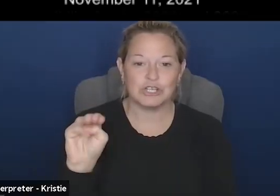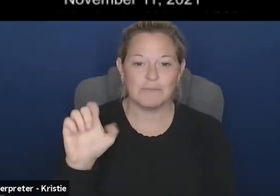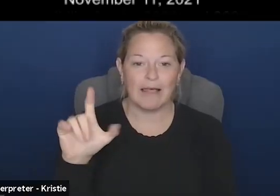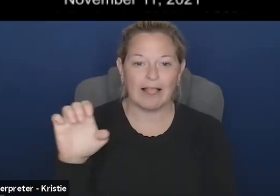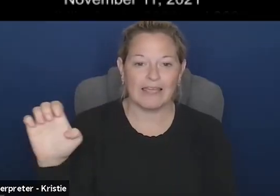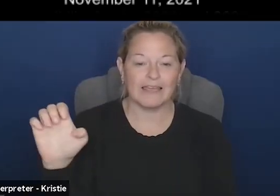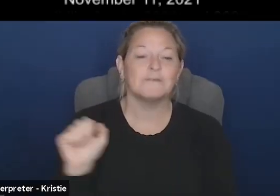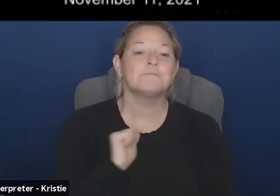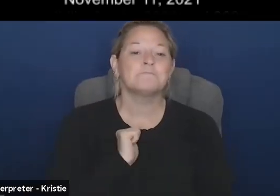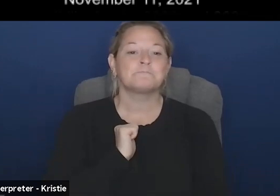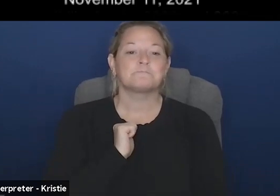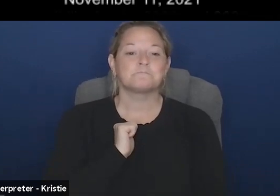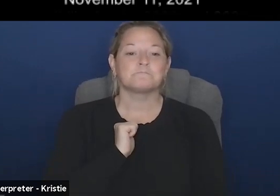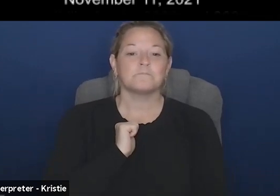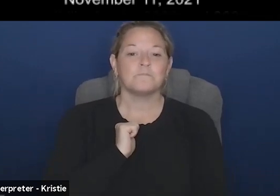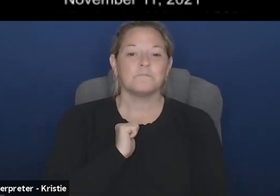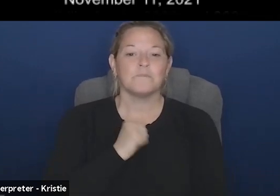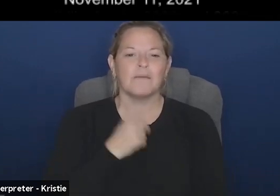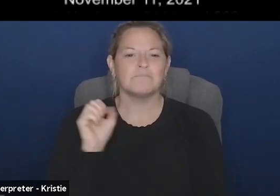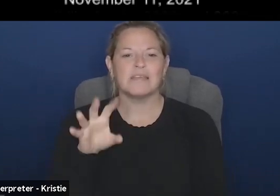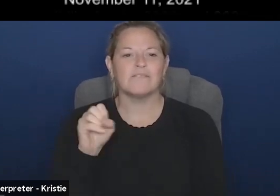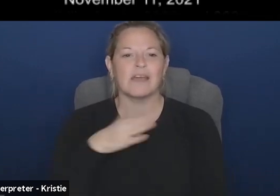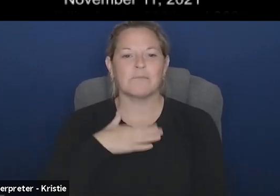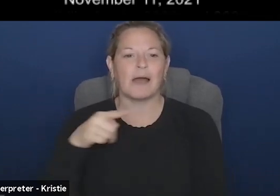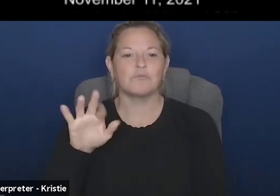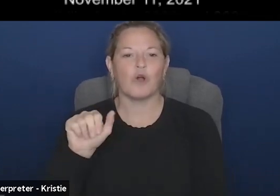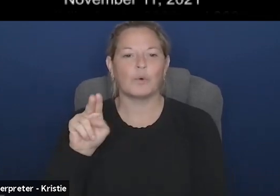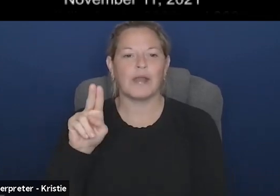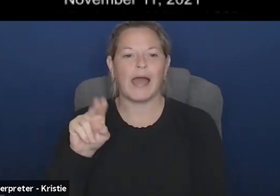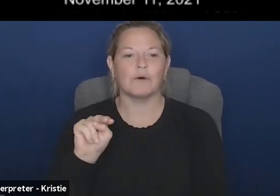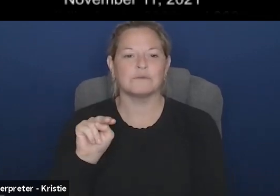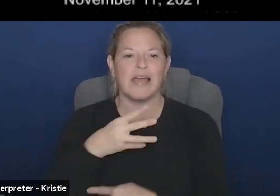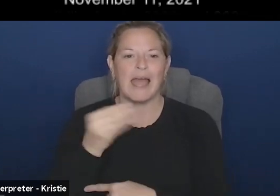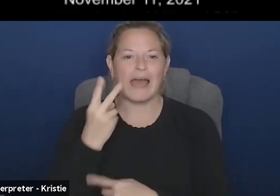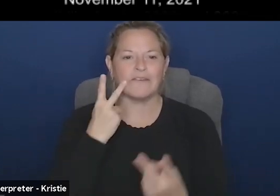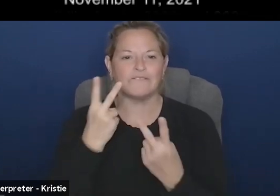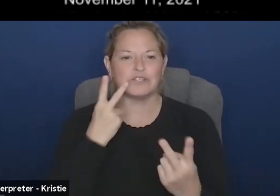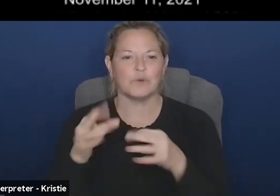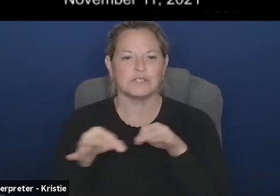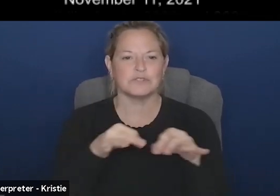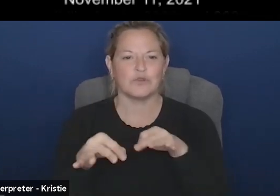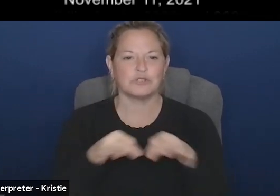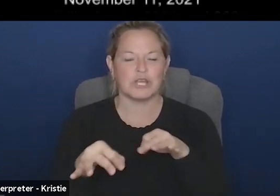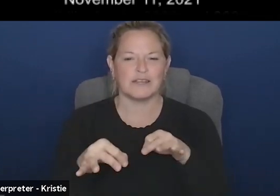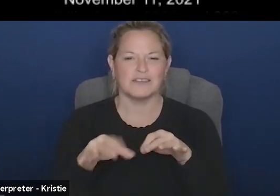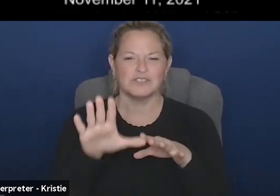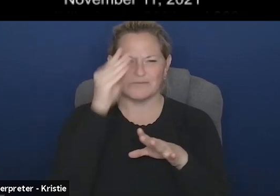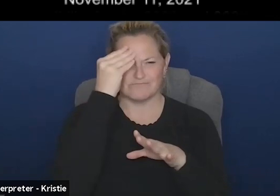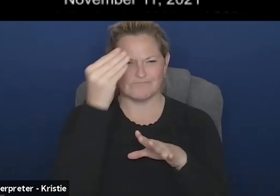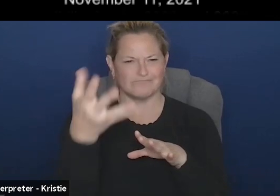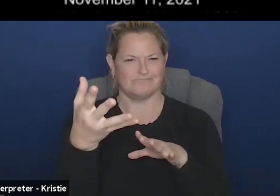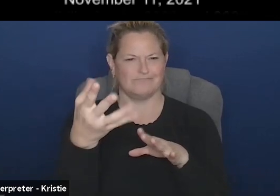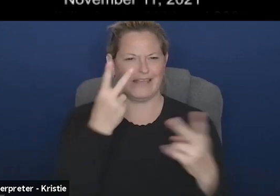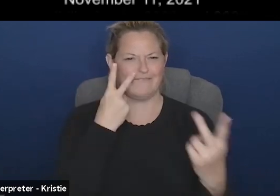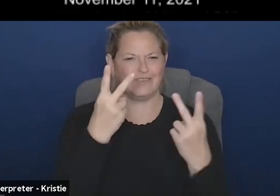also asked to give a visual description of myself. I have mixed feelings about this visual